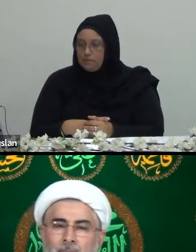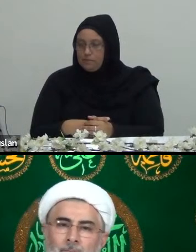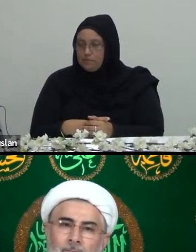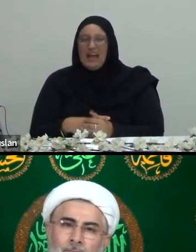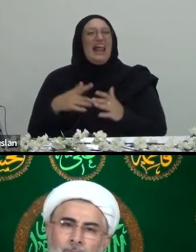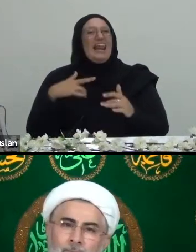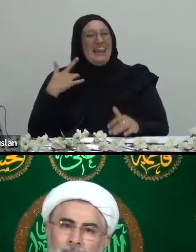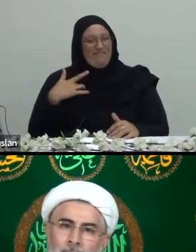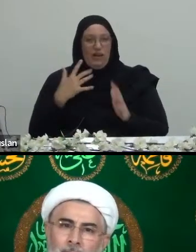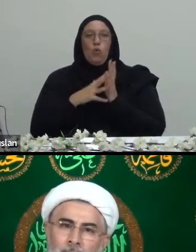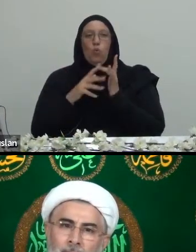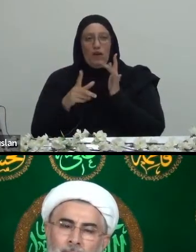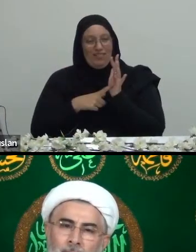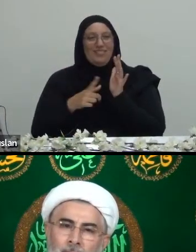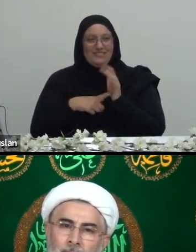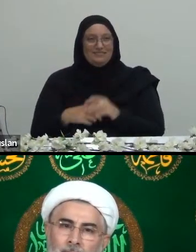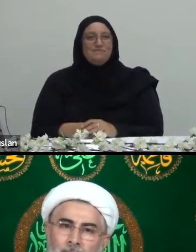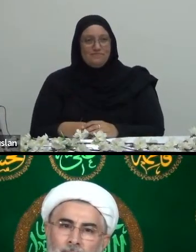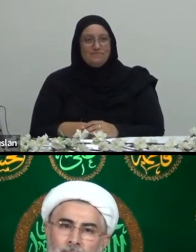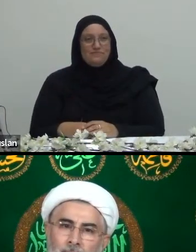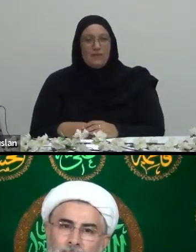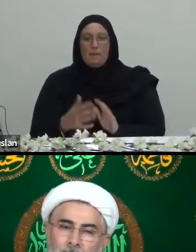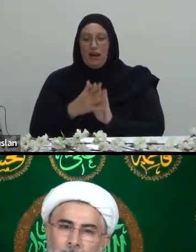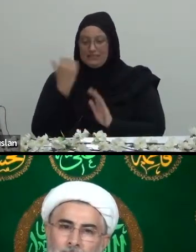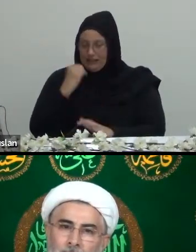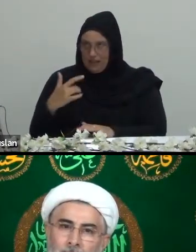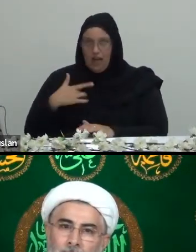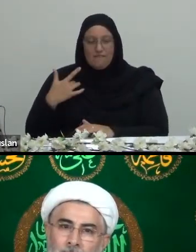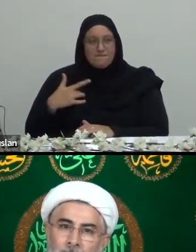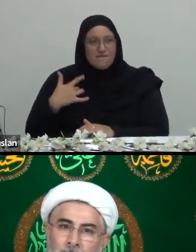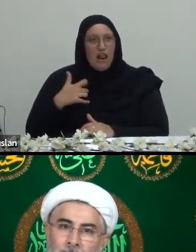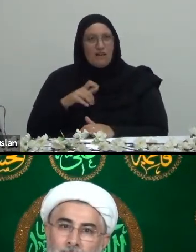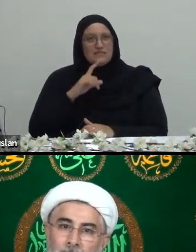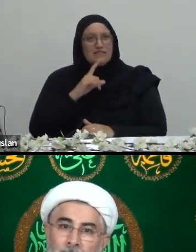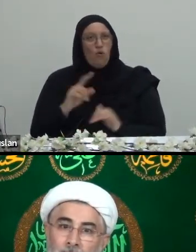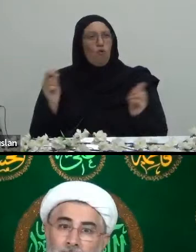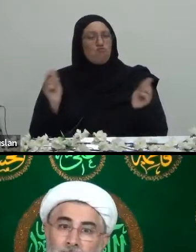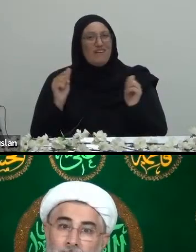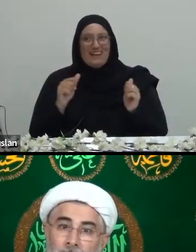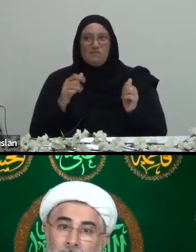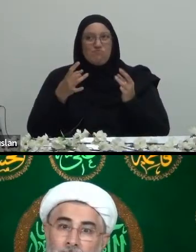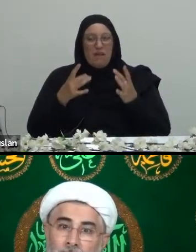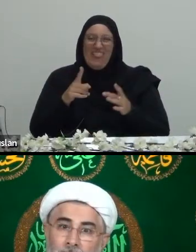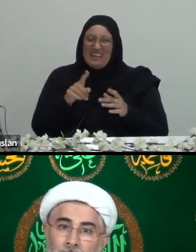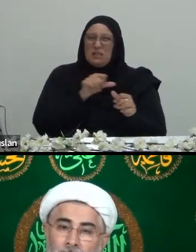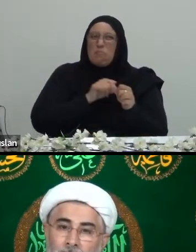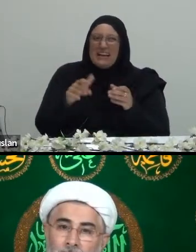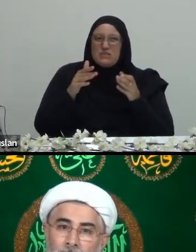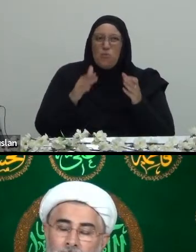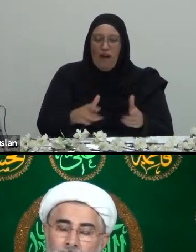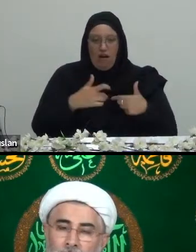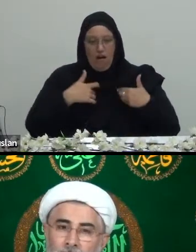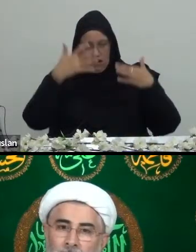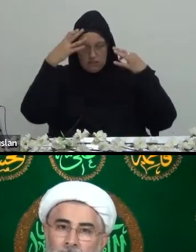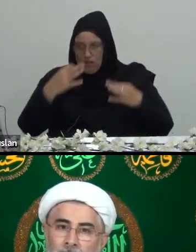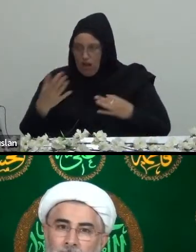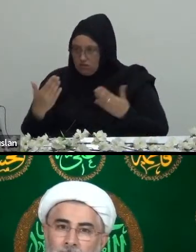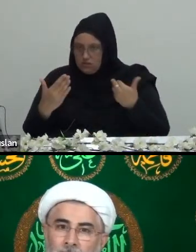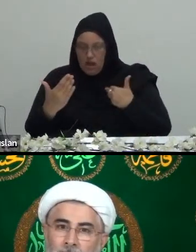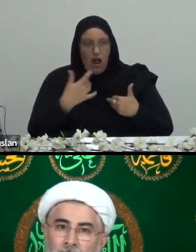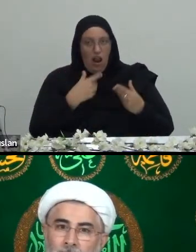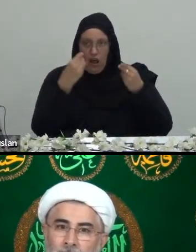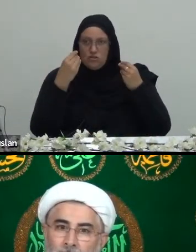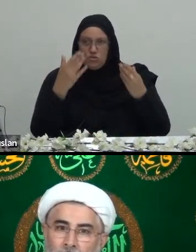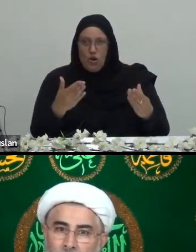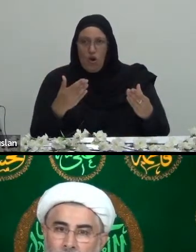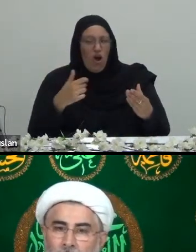living will. And that's like you've said already, it's probably the best way to do it, to make sure that you avoid any issues after